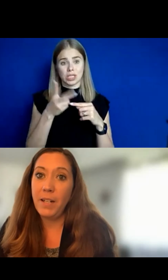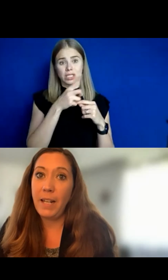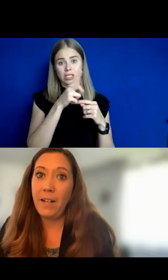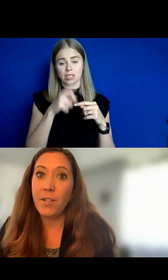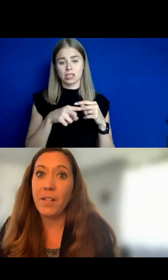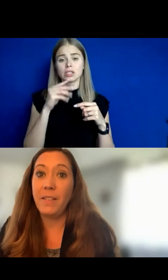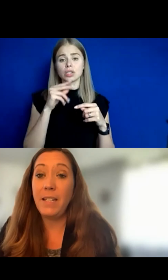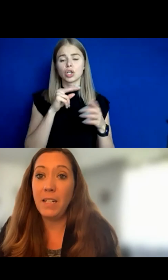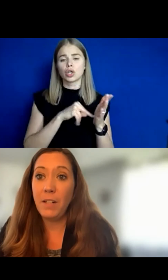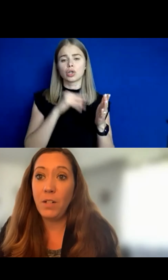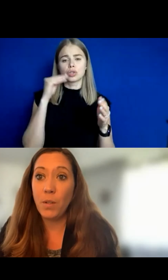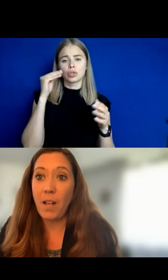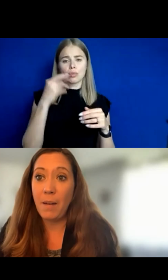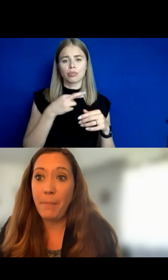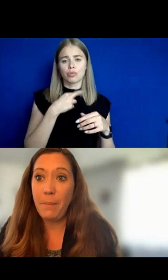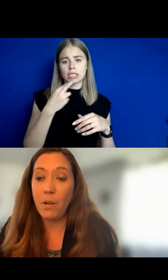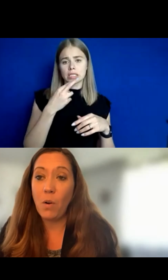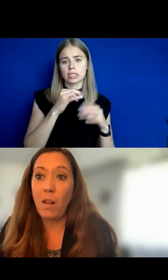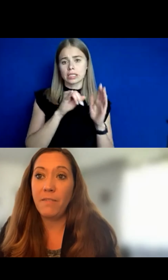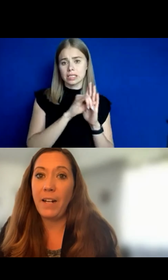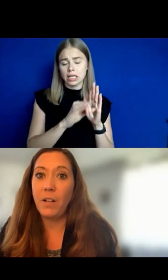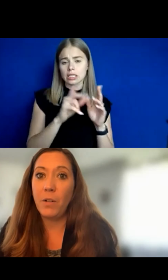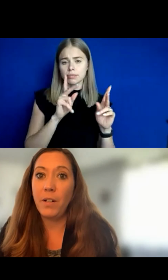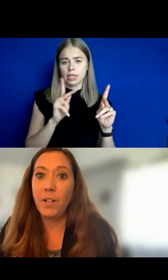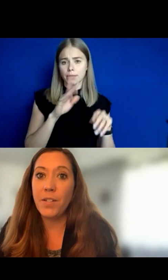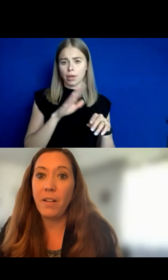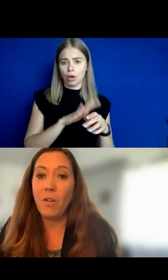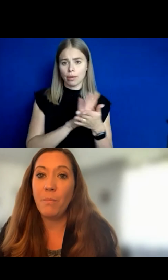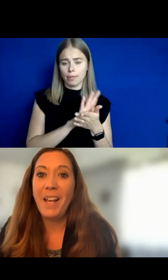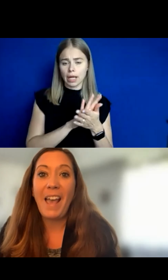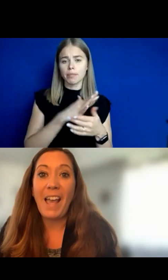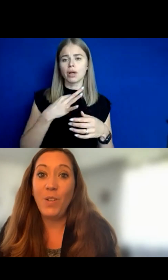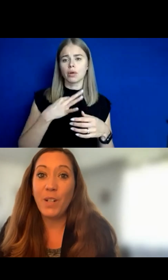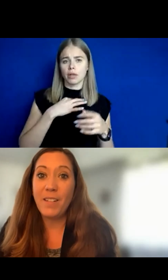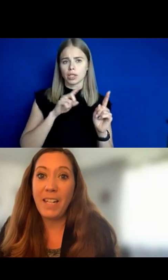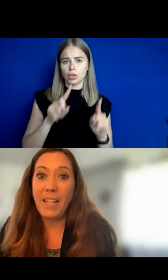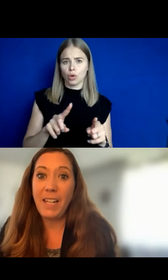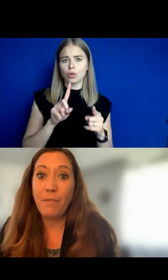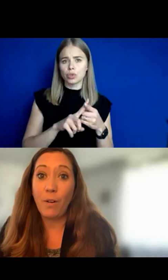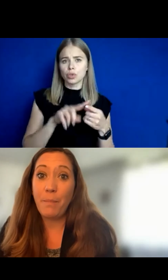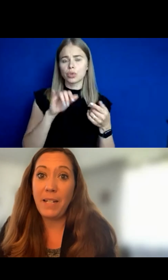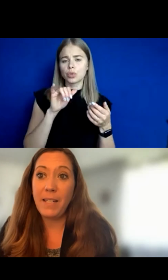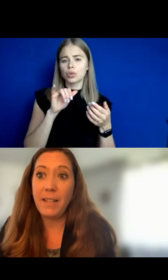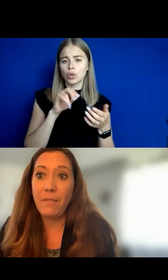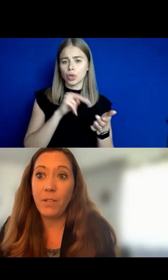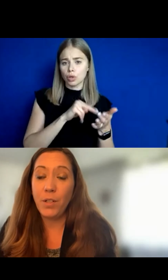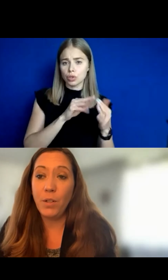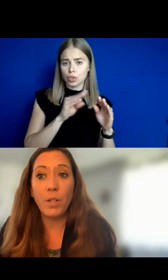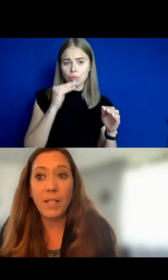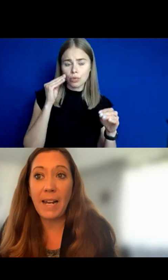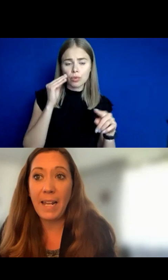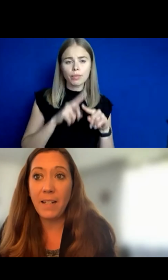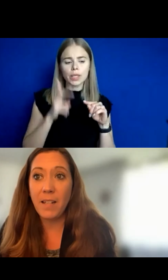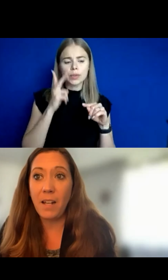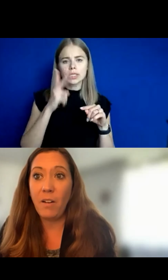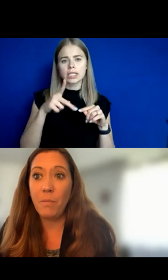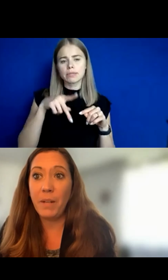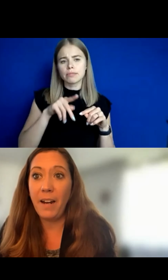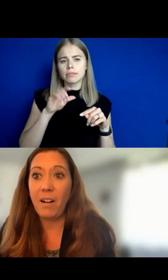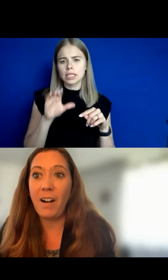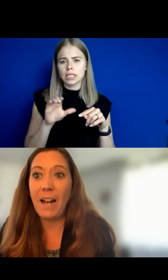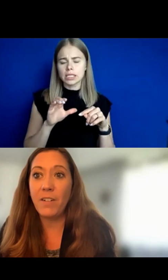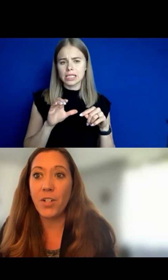risk indicators, these individuals on paper qualify to go to a nursing home. And you can see for our PC level 2, which is that hands-on